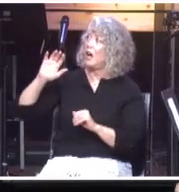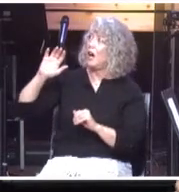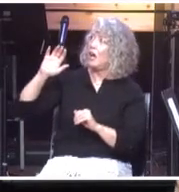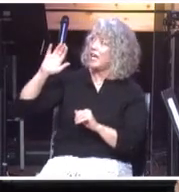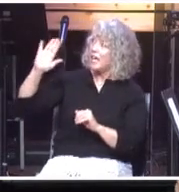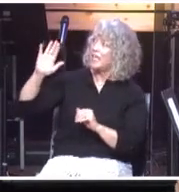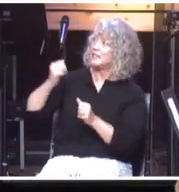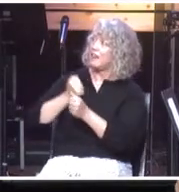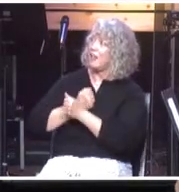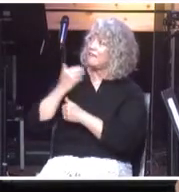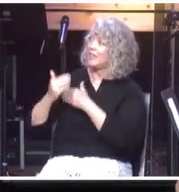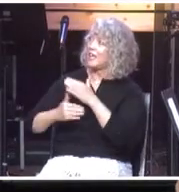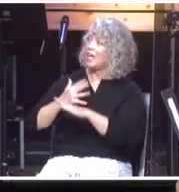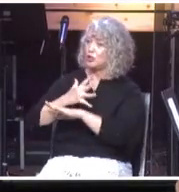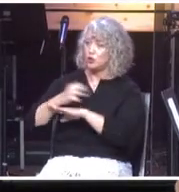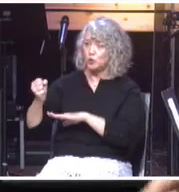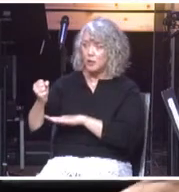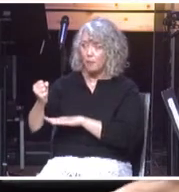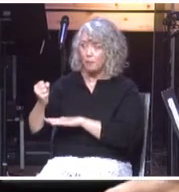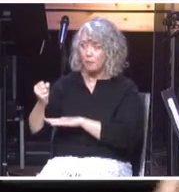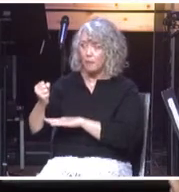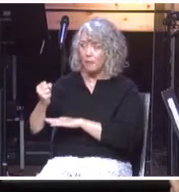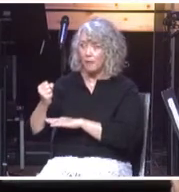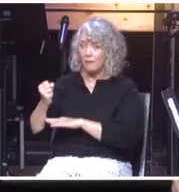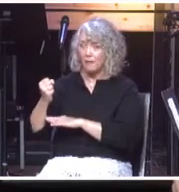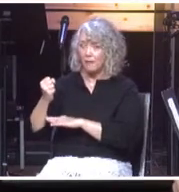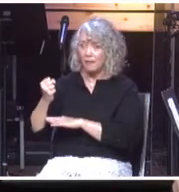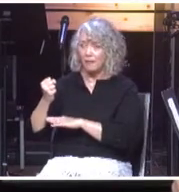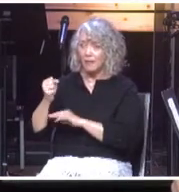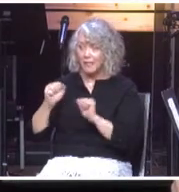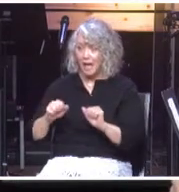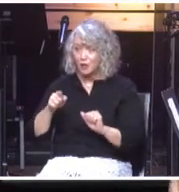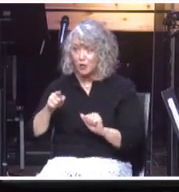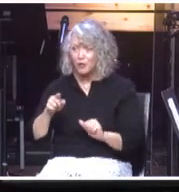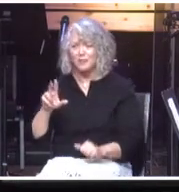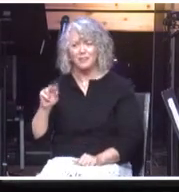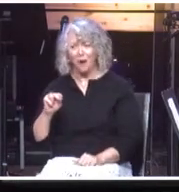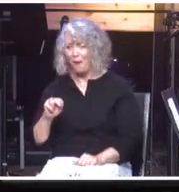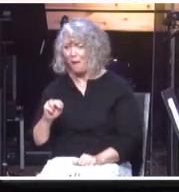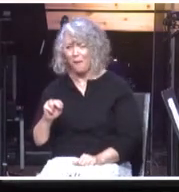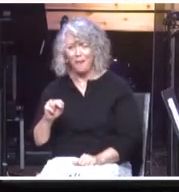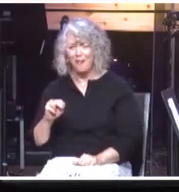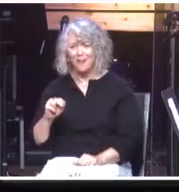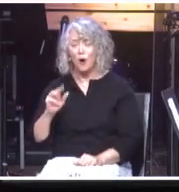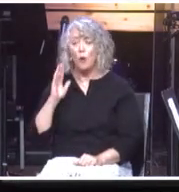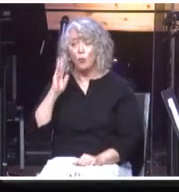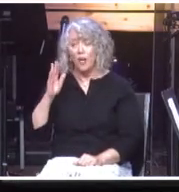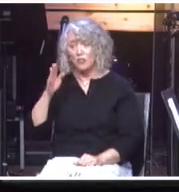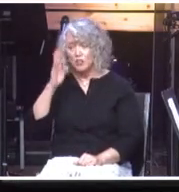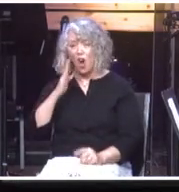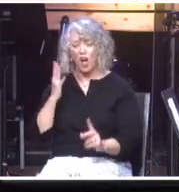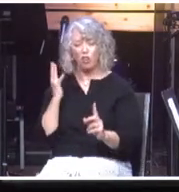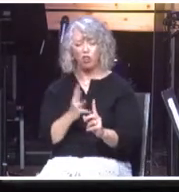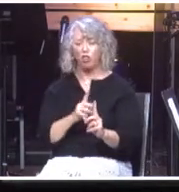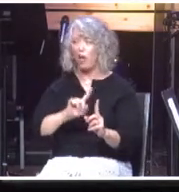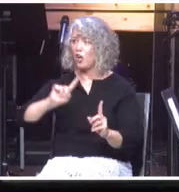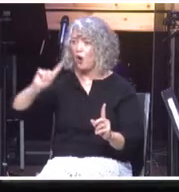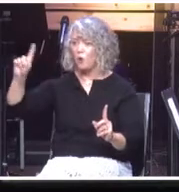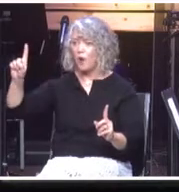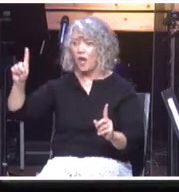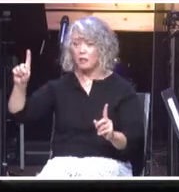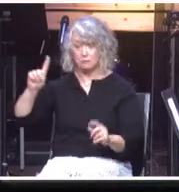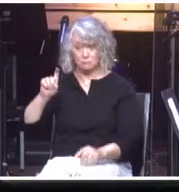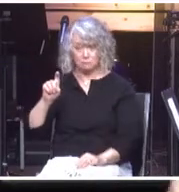You know the answer to that. No. Will God ever abandon you?